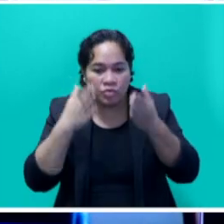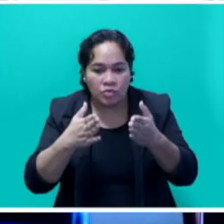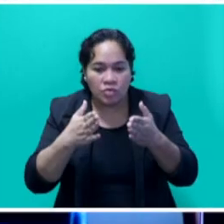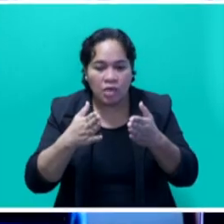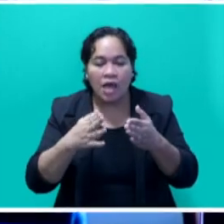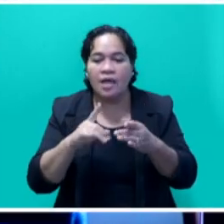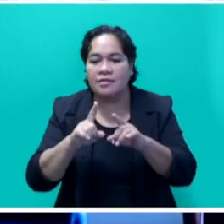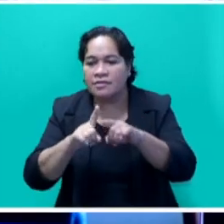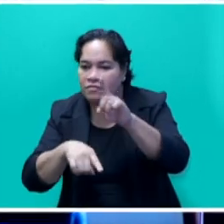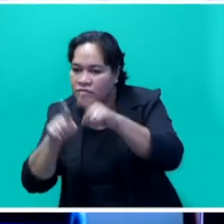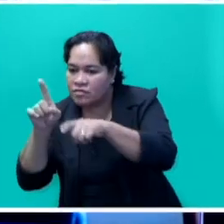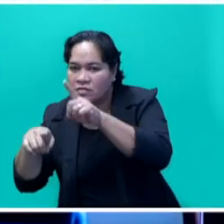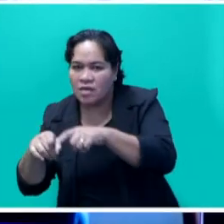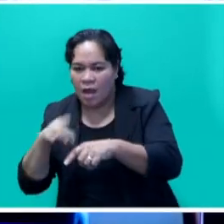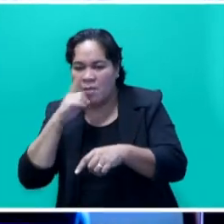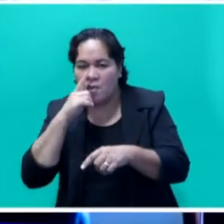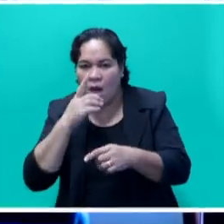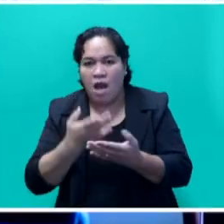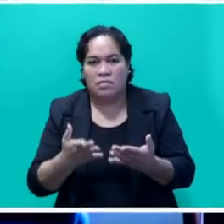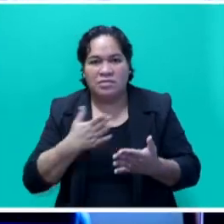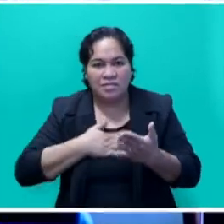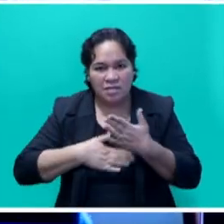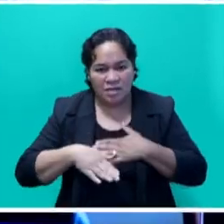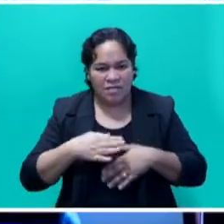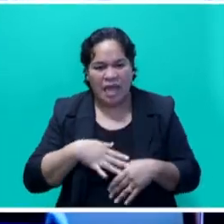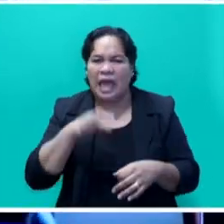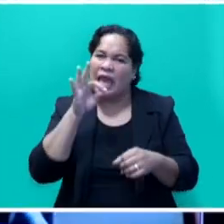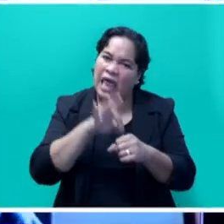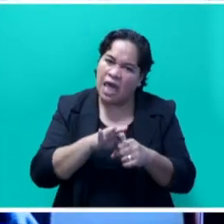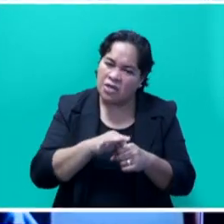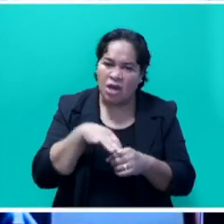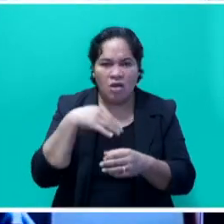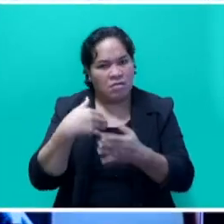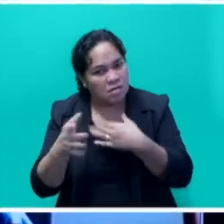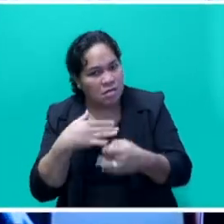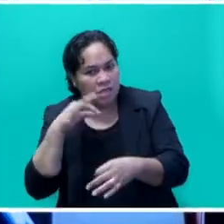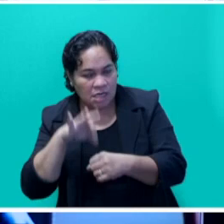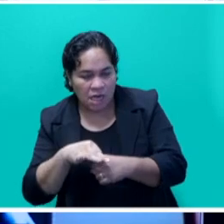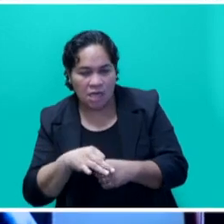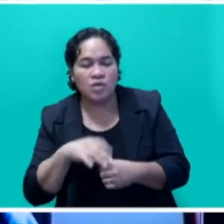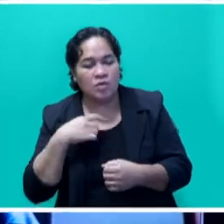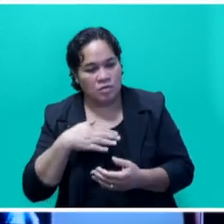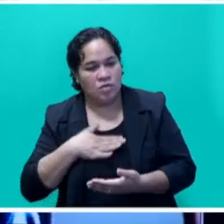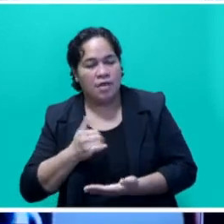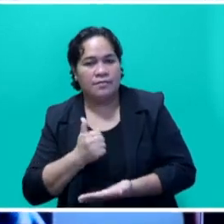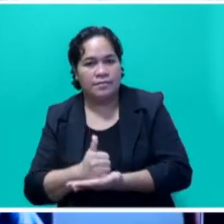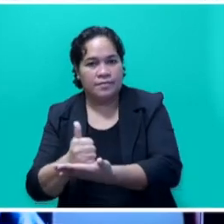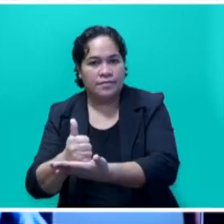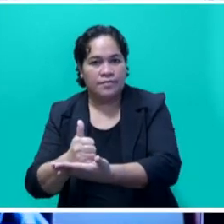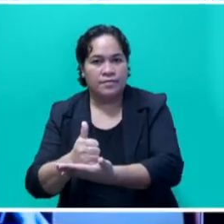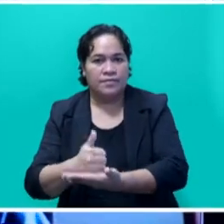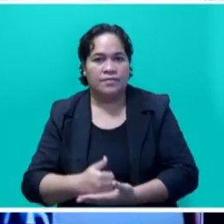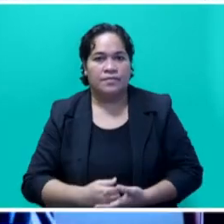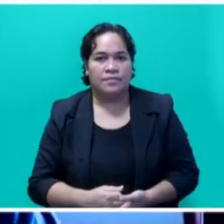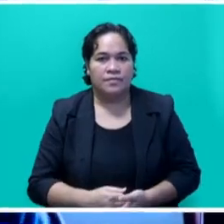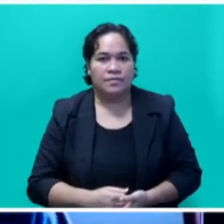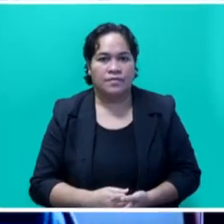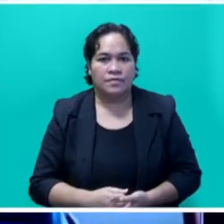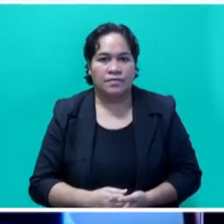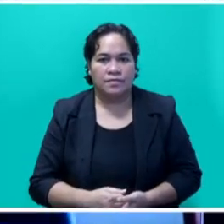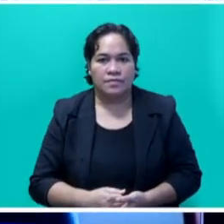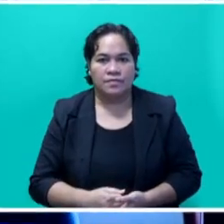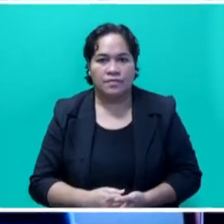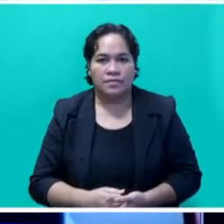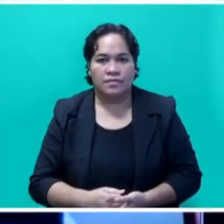going through. We need to assist them, election or no election. Mr. Speaker, sir, I think the other point